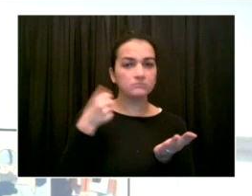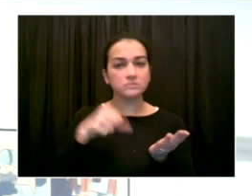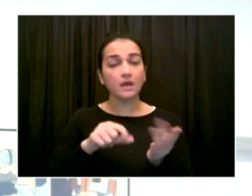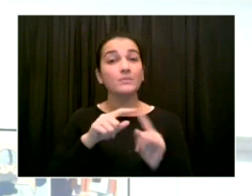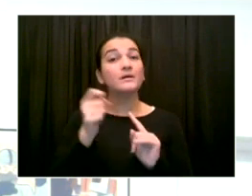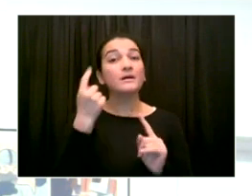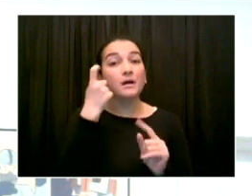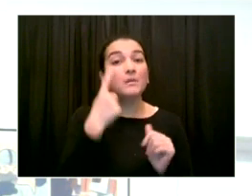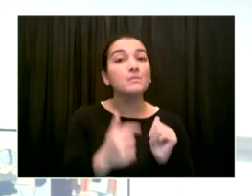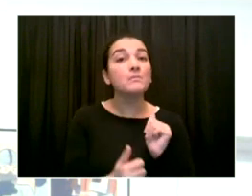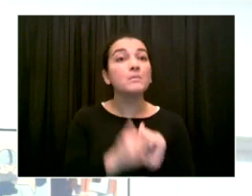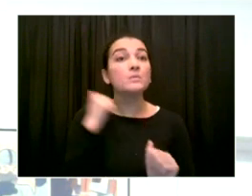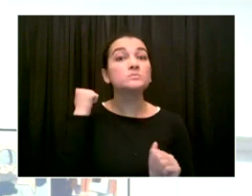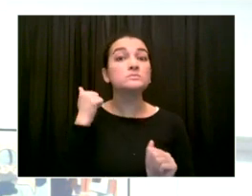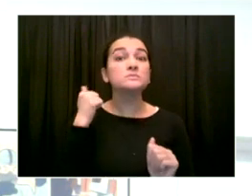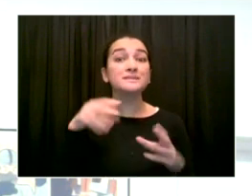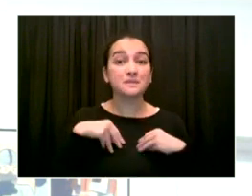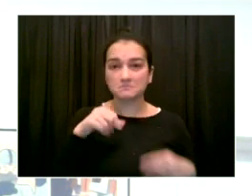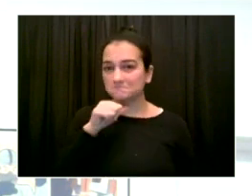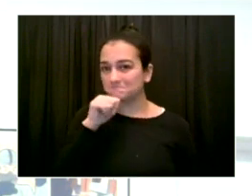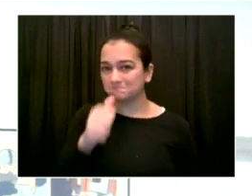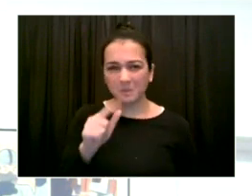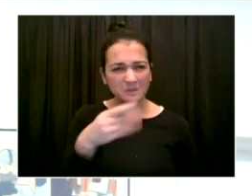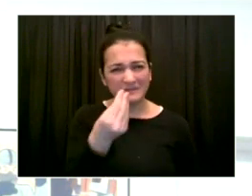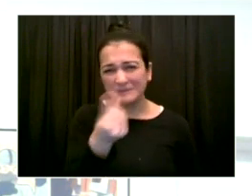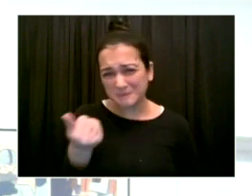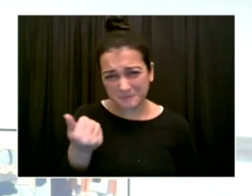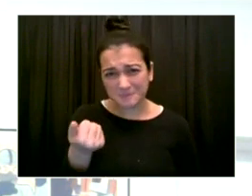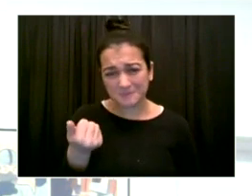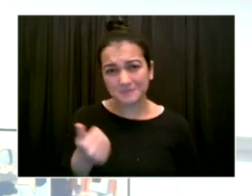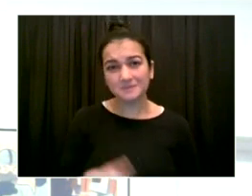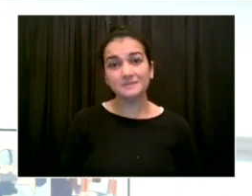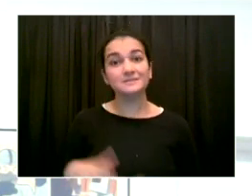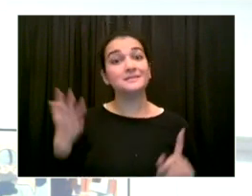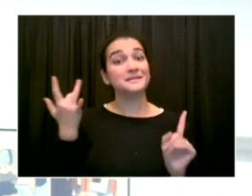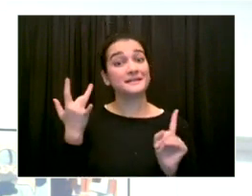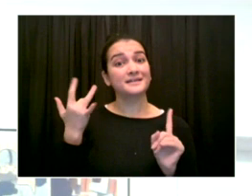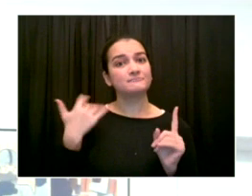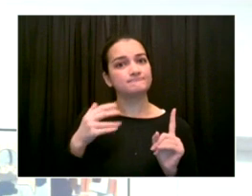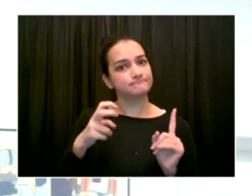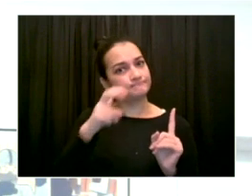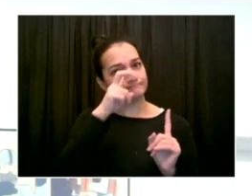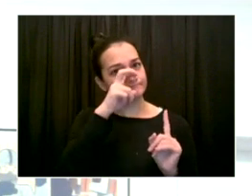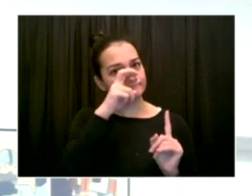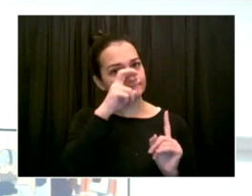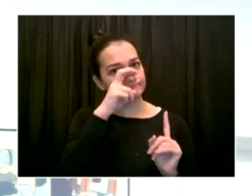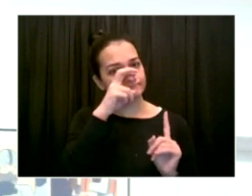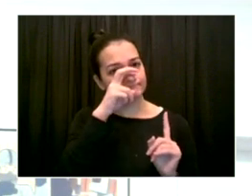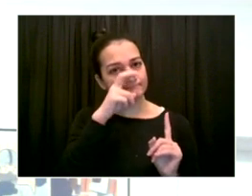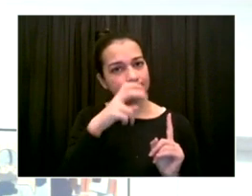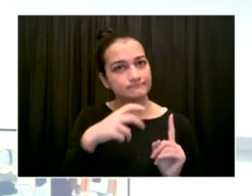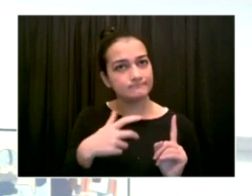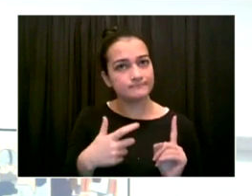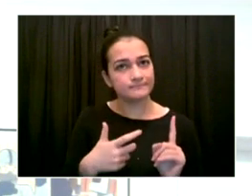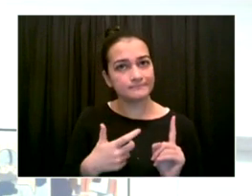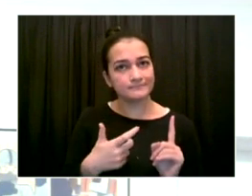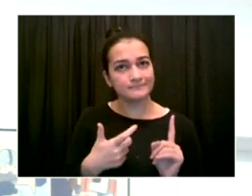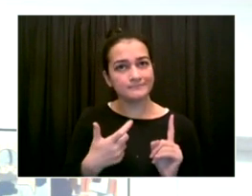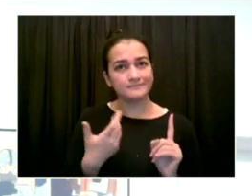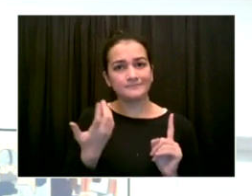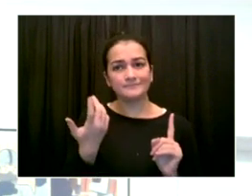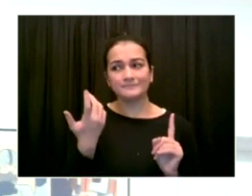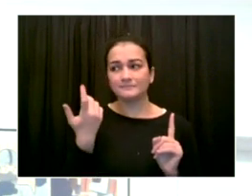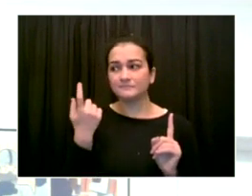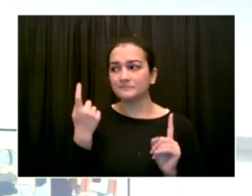vaccination that allow one to qualify for a medical exemption. And then for religious exemptions, it has to be evidence of a sincerely